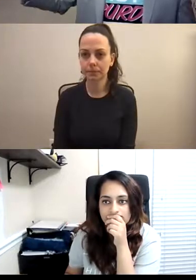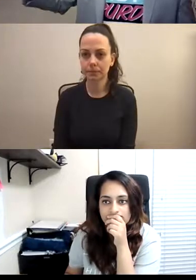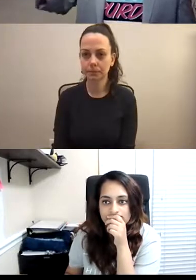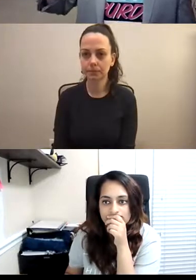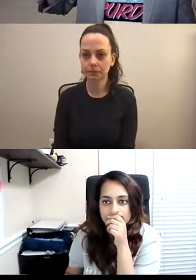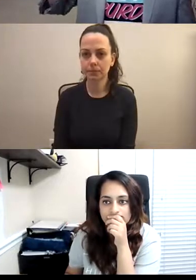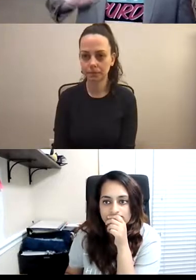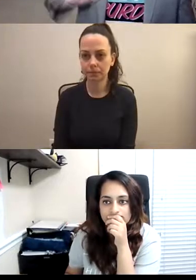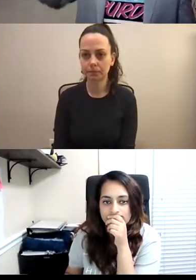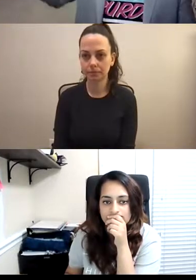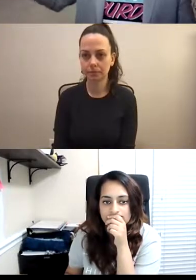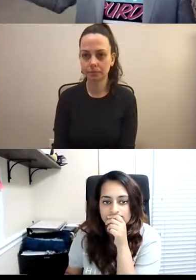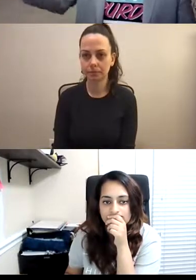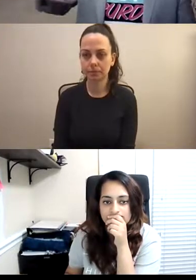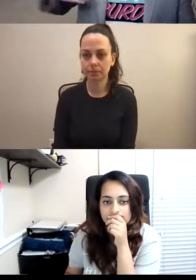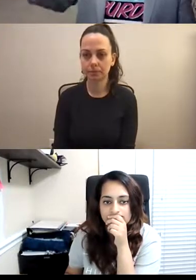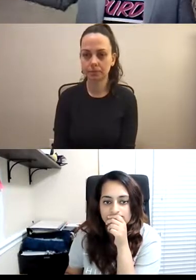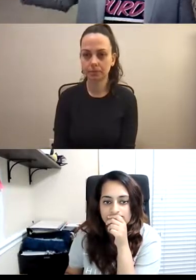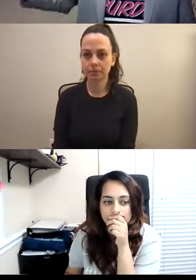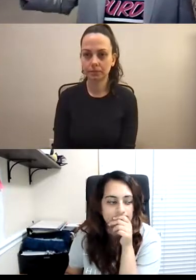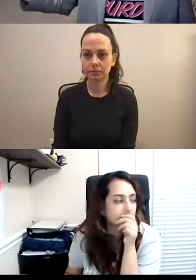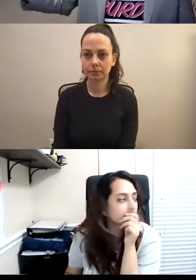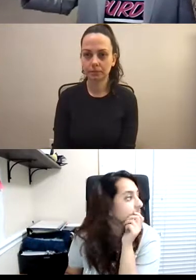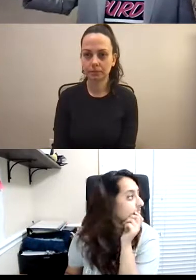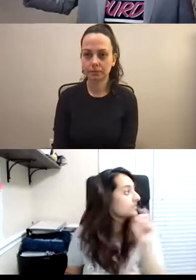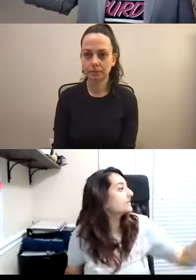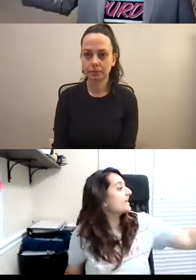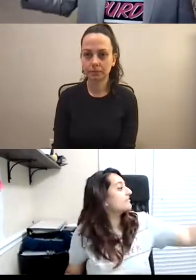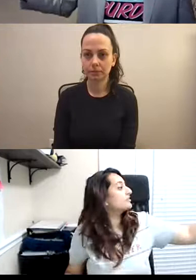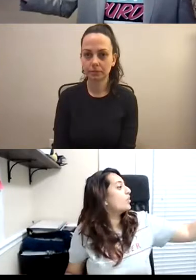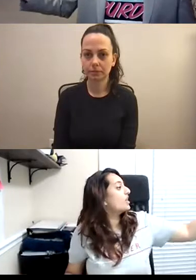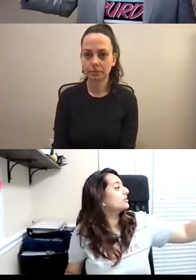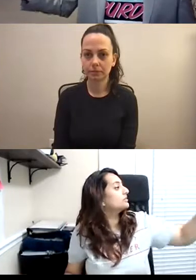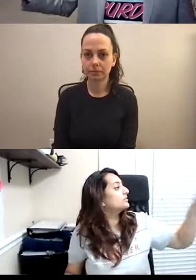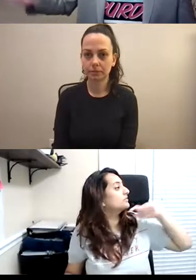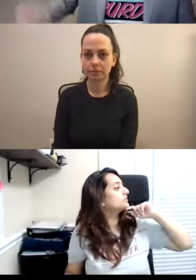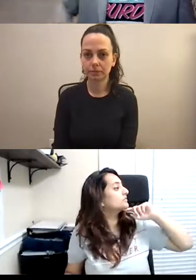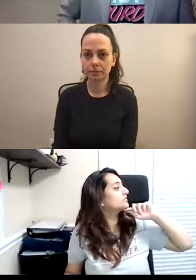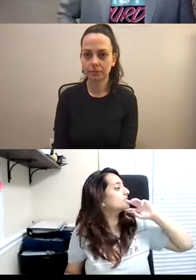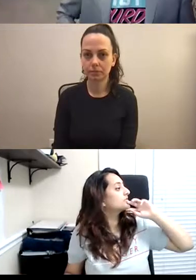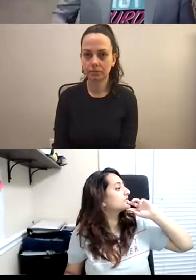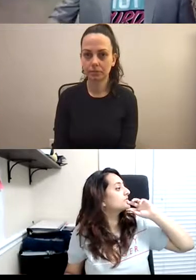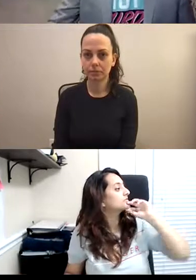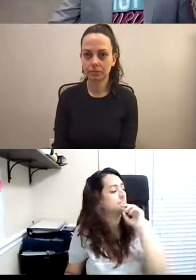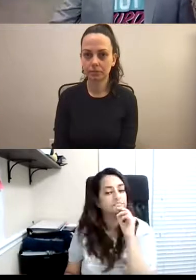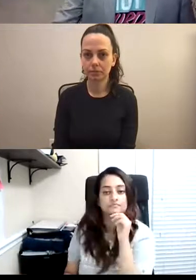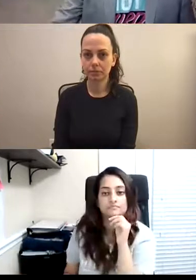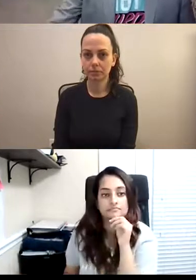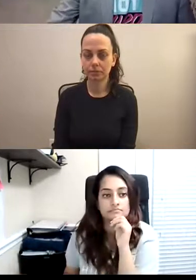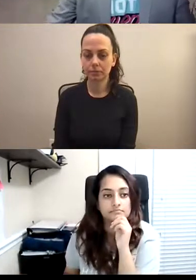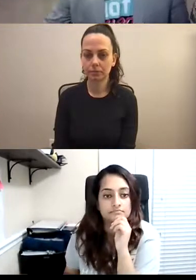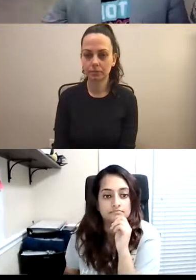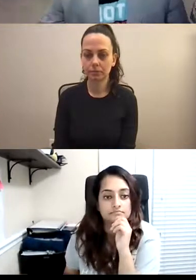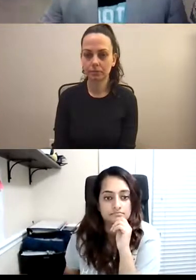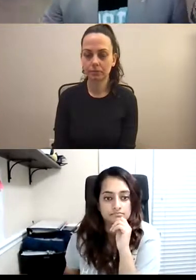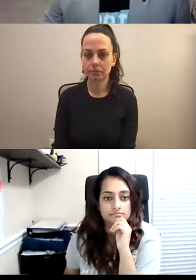see instead of who we are at the core of the human that we are. Mm-hmm.